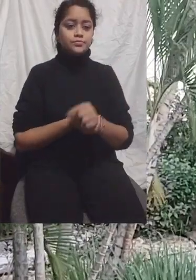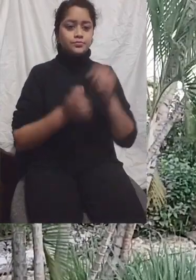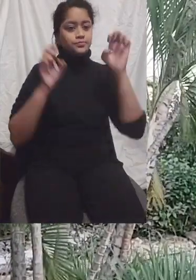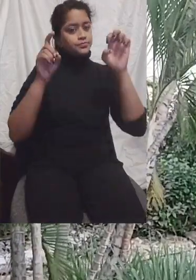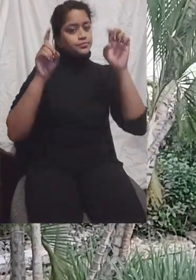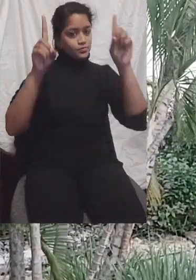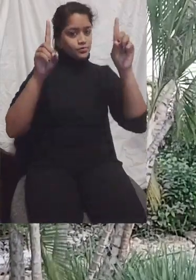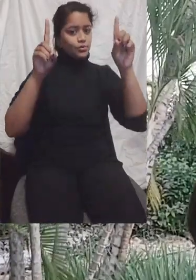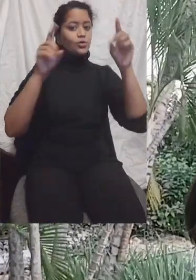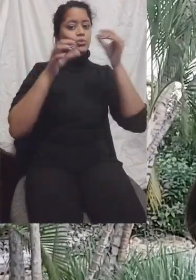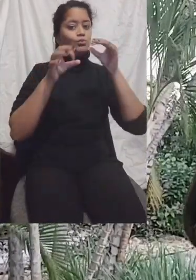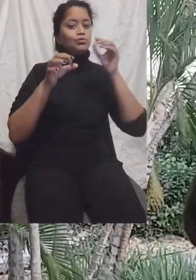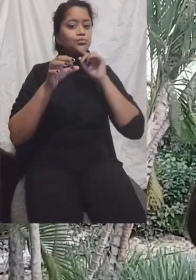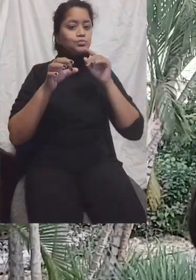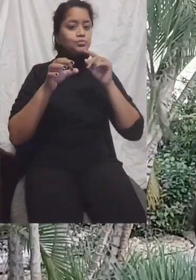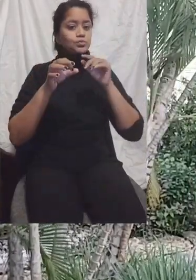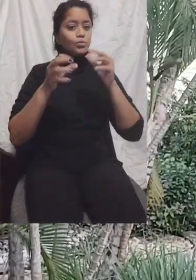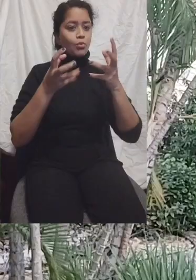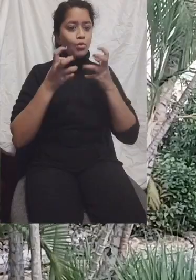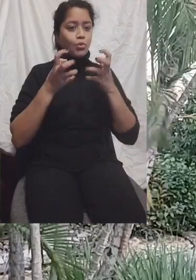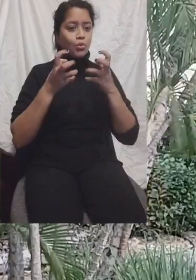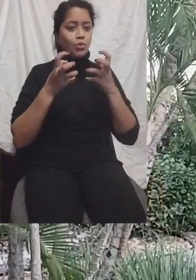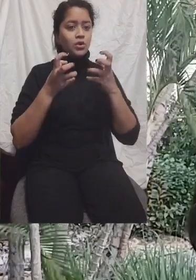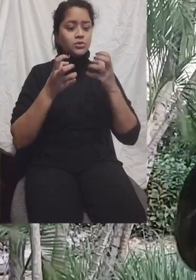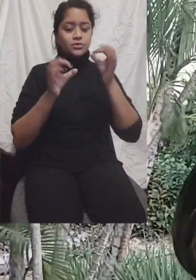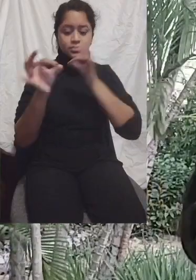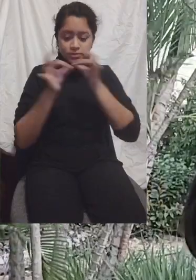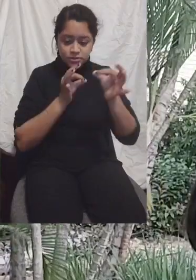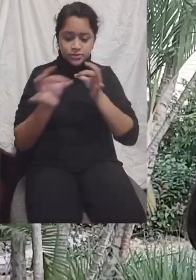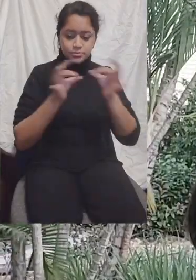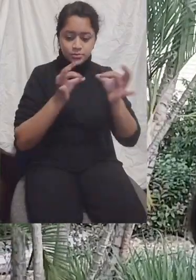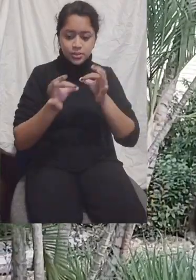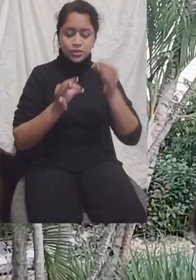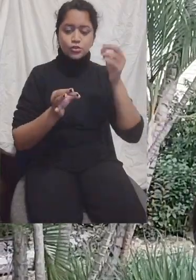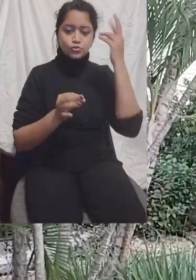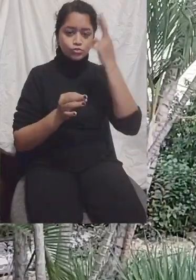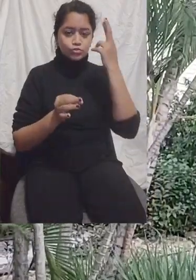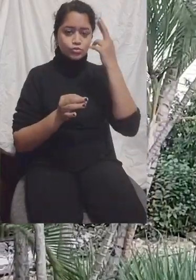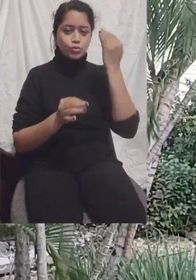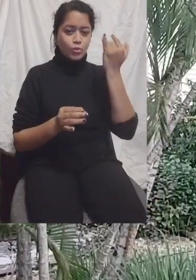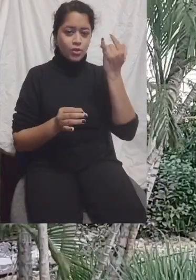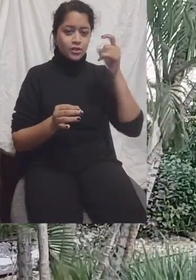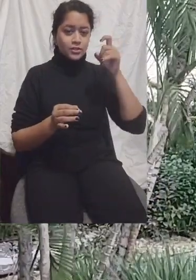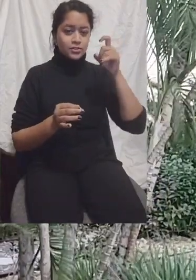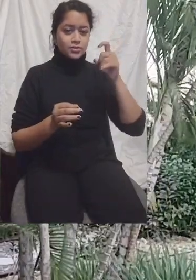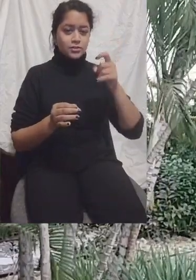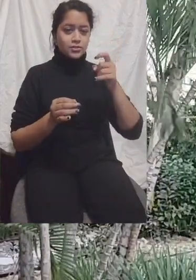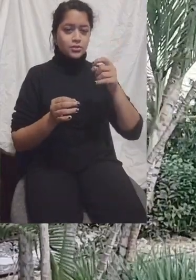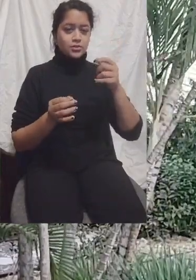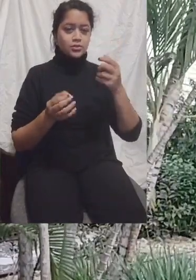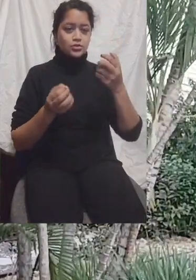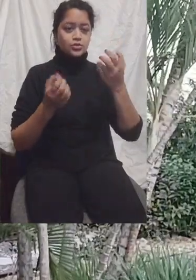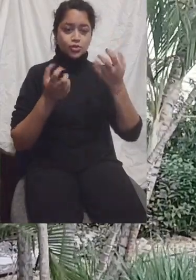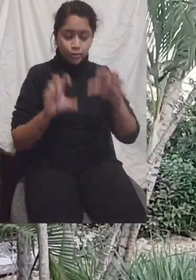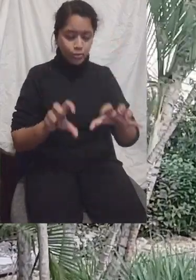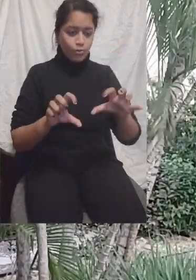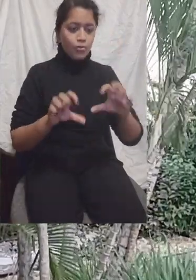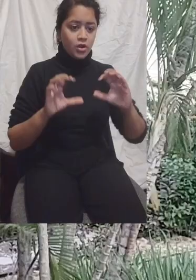and they've not been fixed, then it would be to speak to them. We like to, the education side of